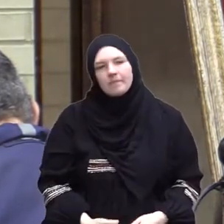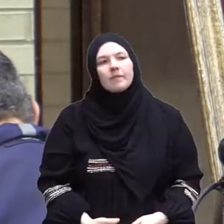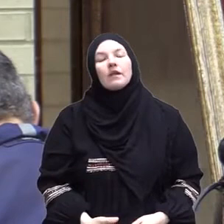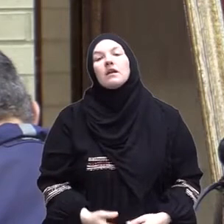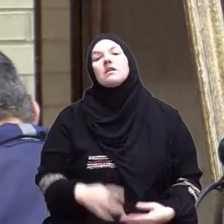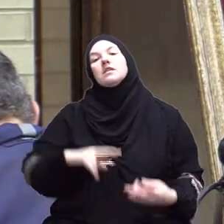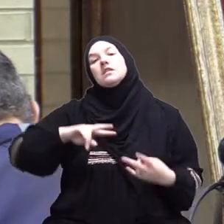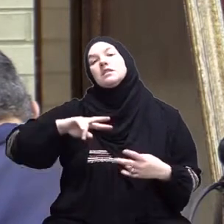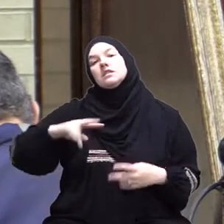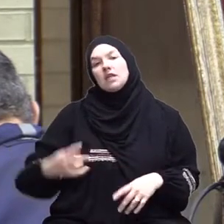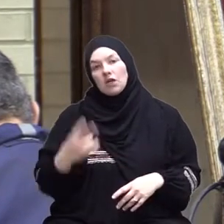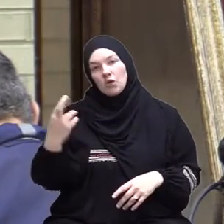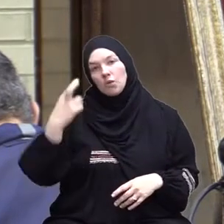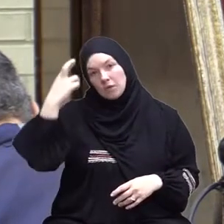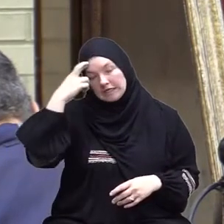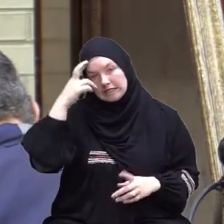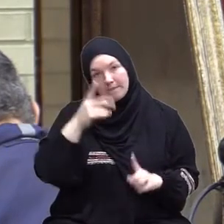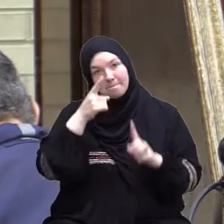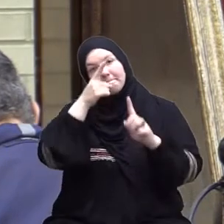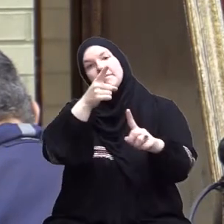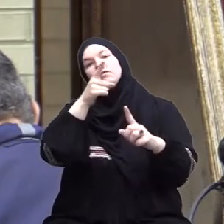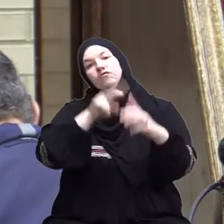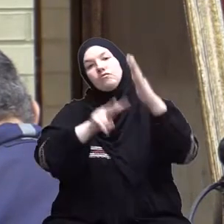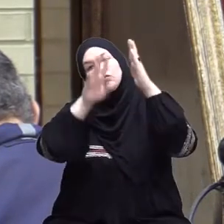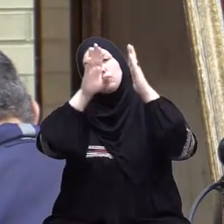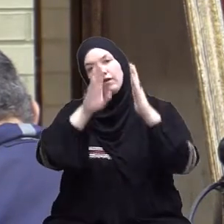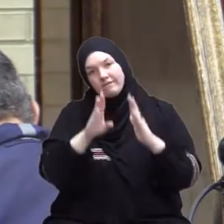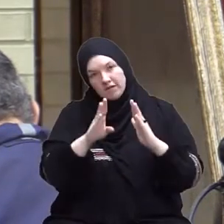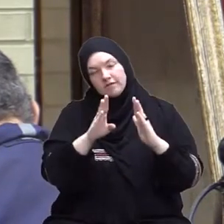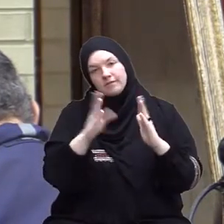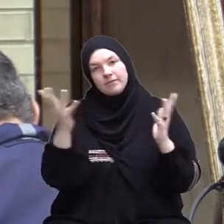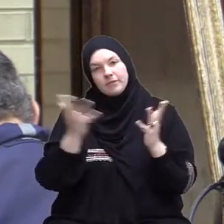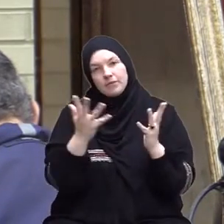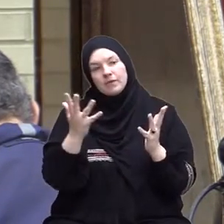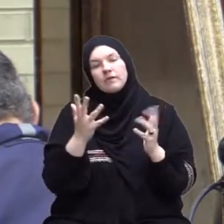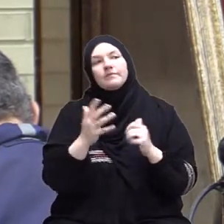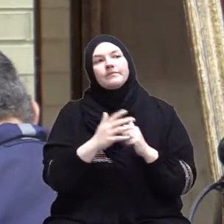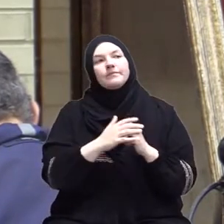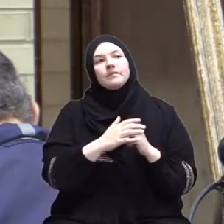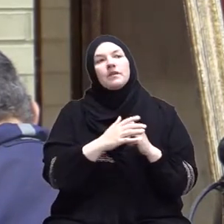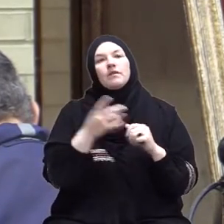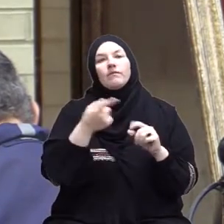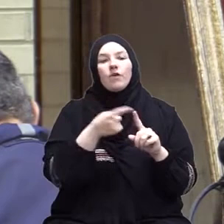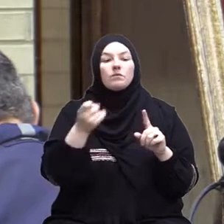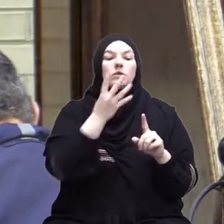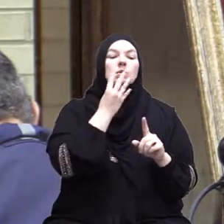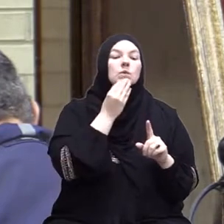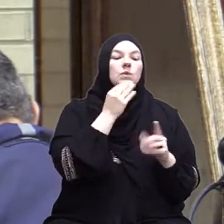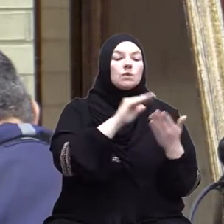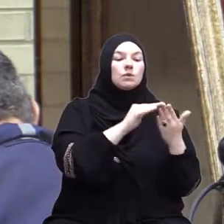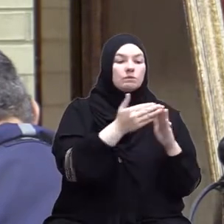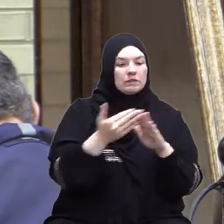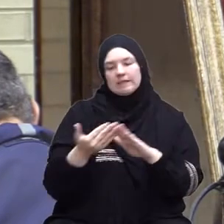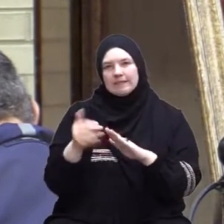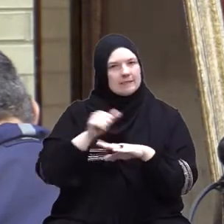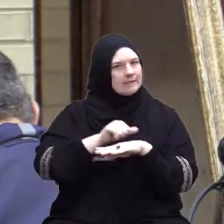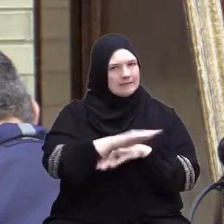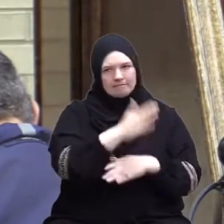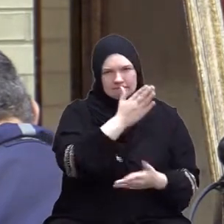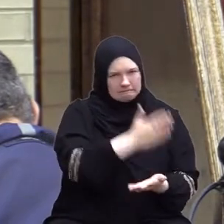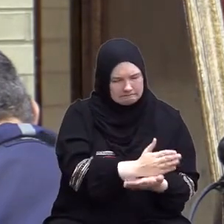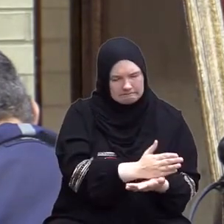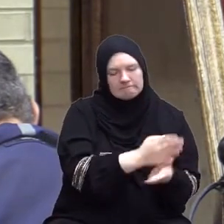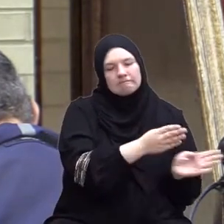The second reason, the mission of prophethood was moved from the Jewish community and the children of